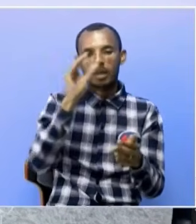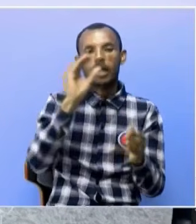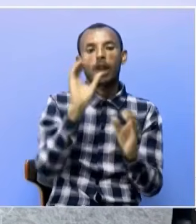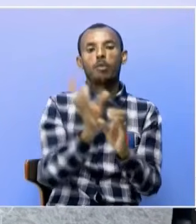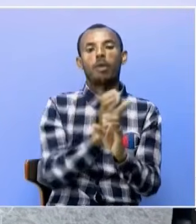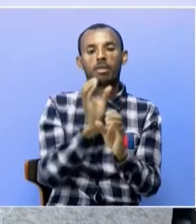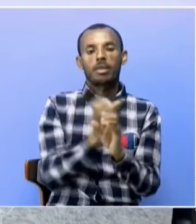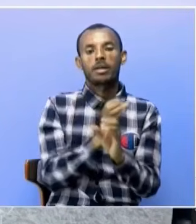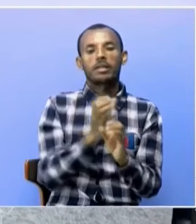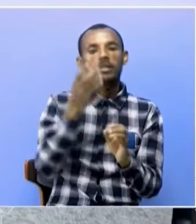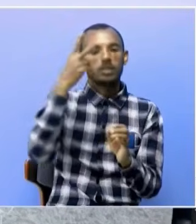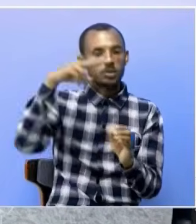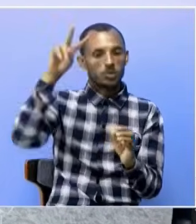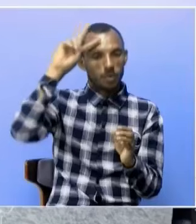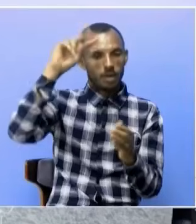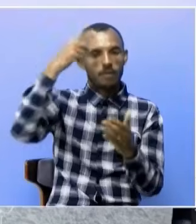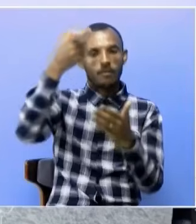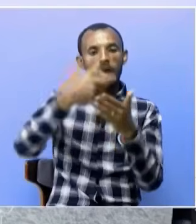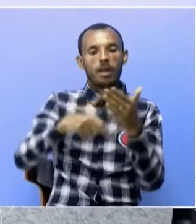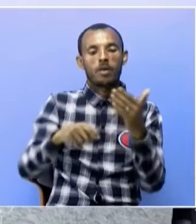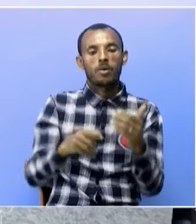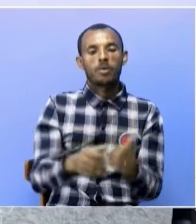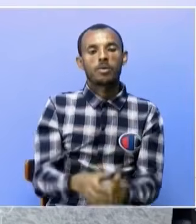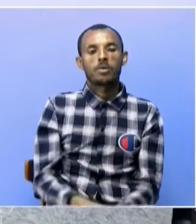calculate the squared value of